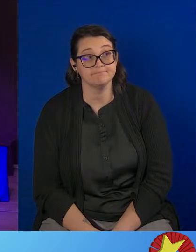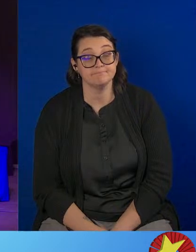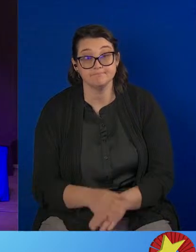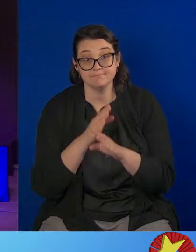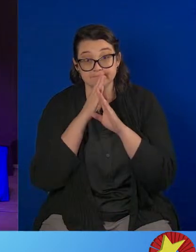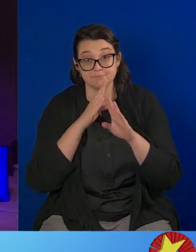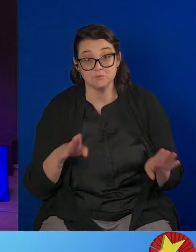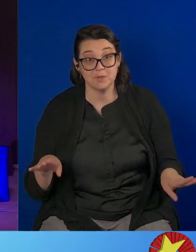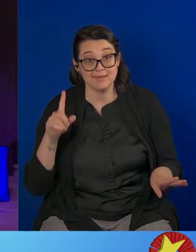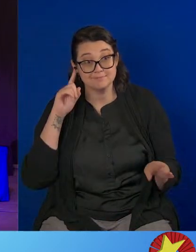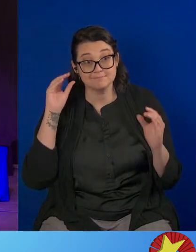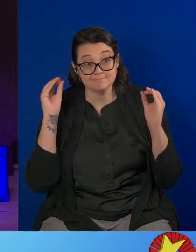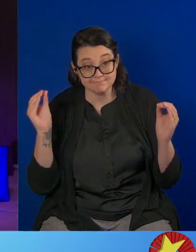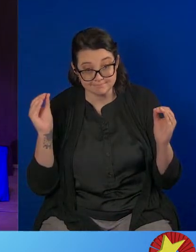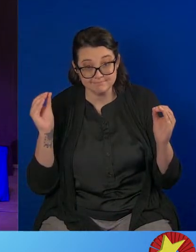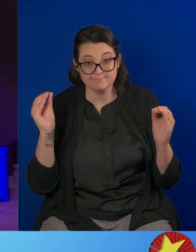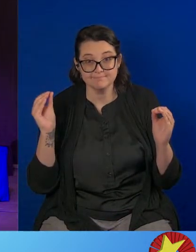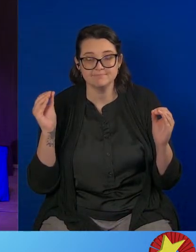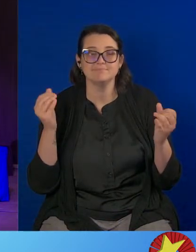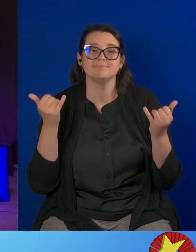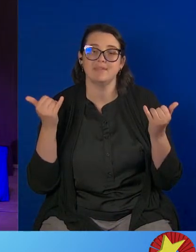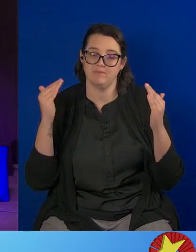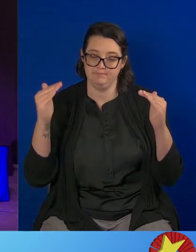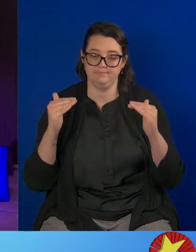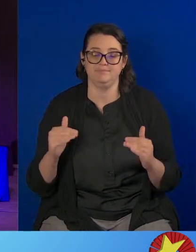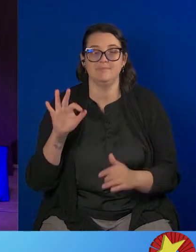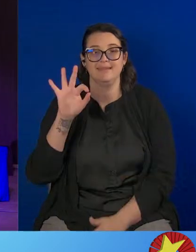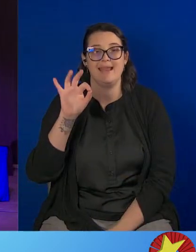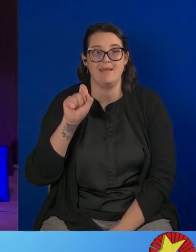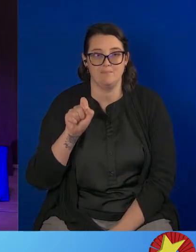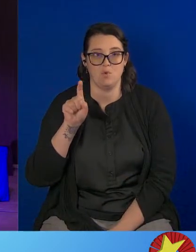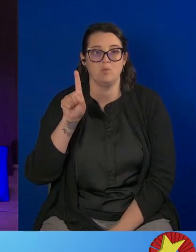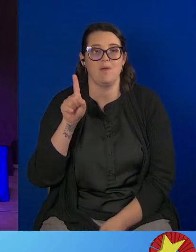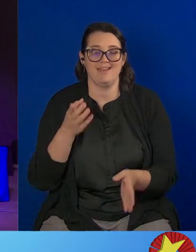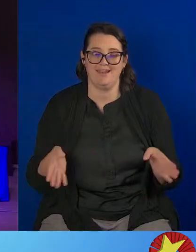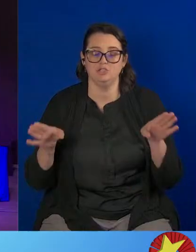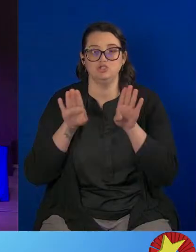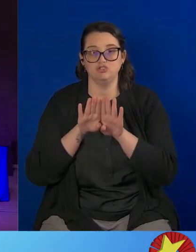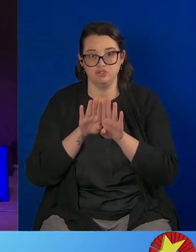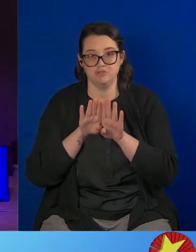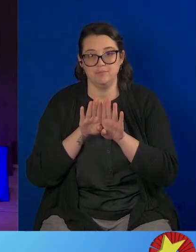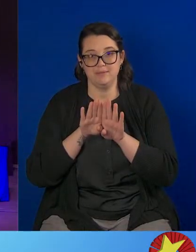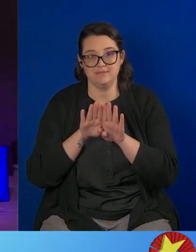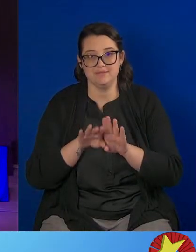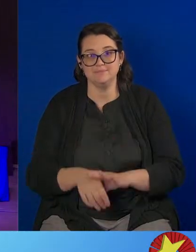Hearing none, we can move forward to 9.1, which is adjournment.